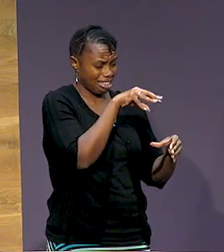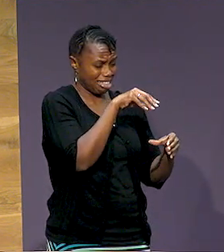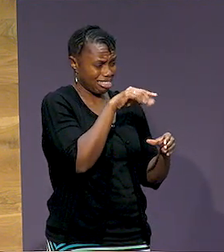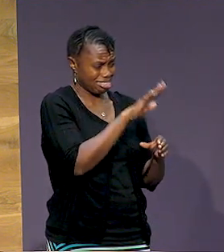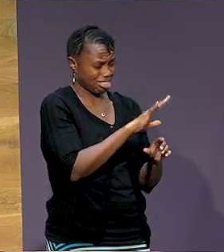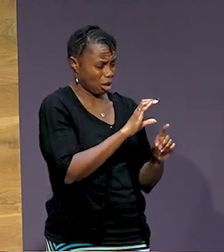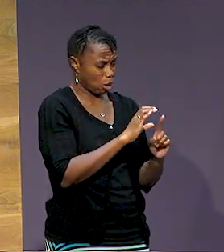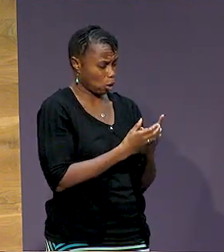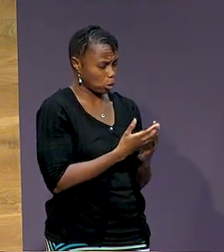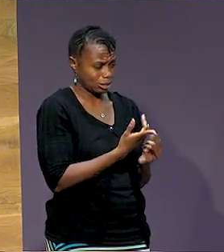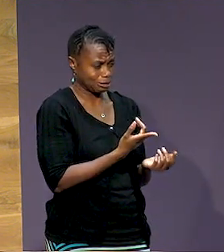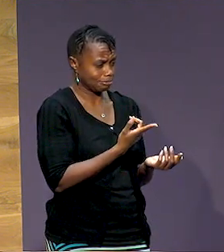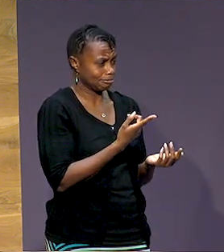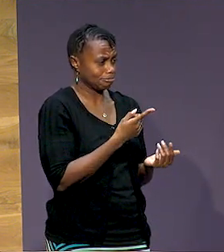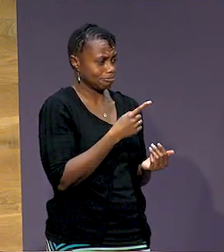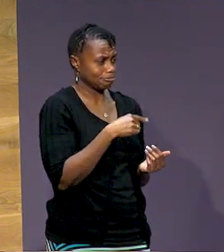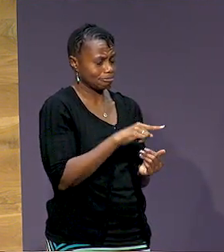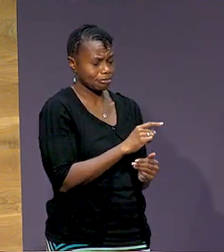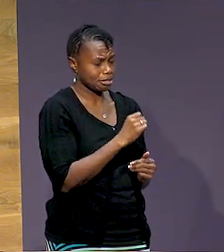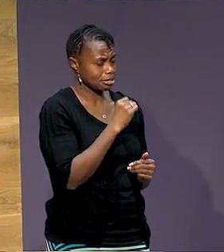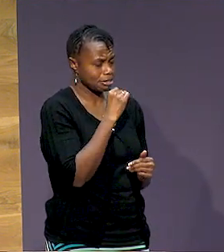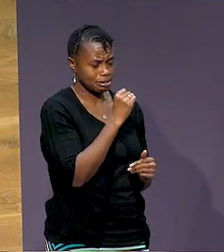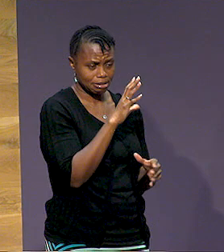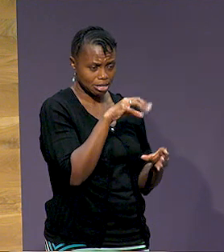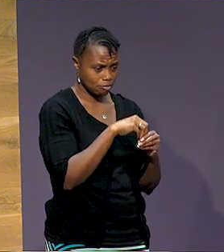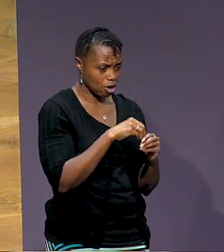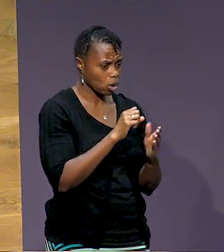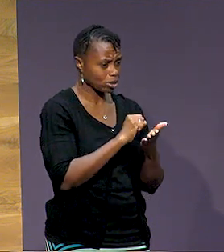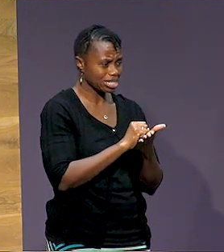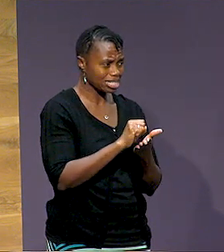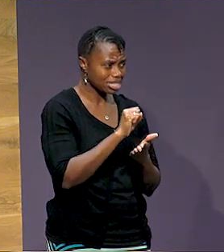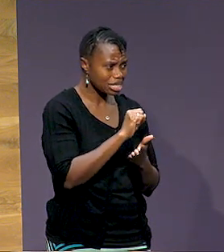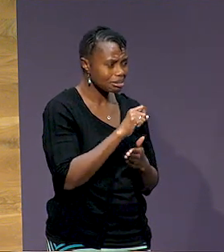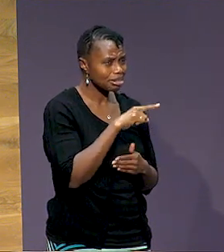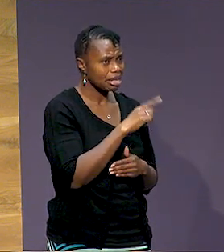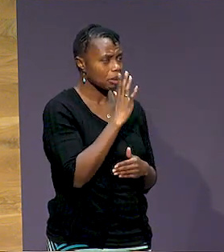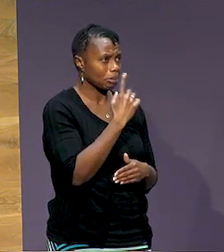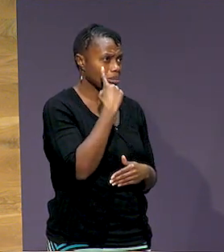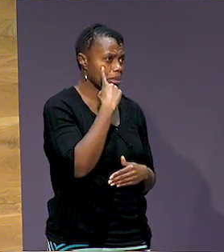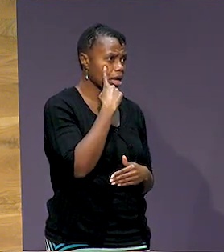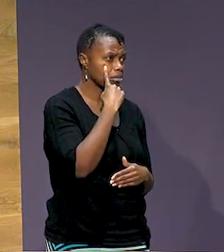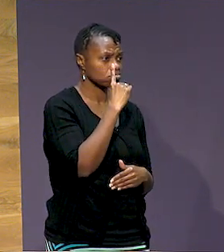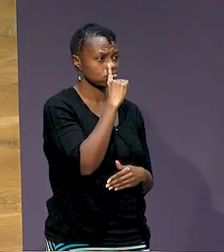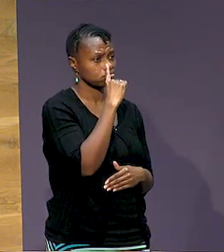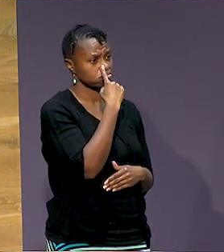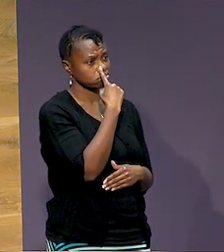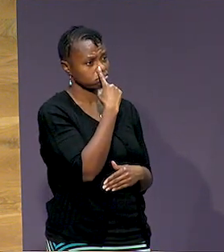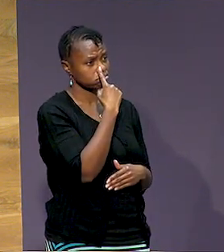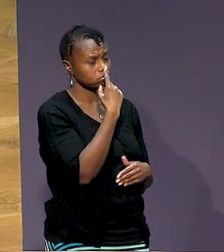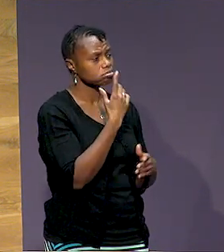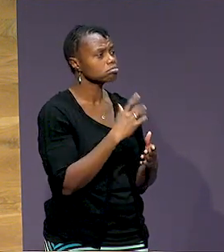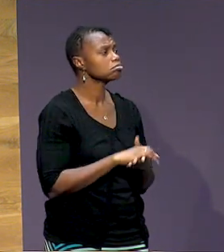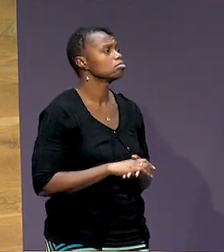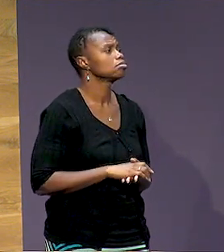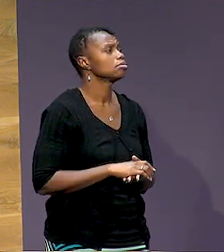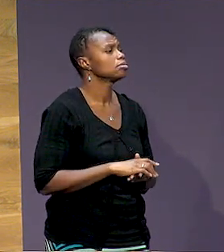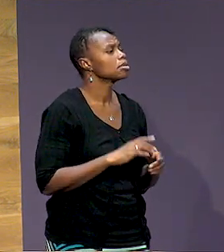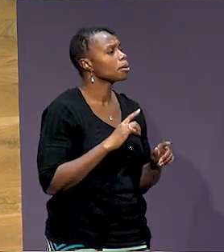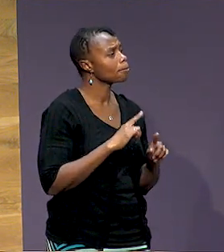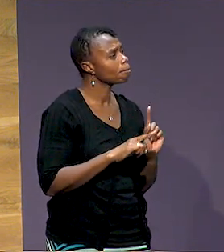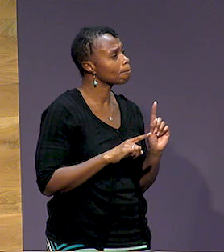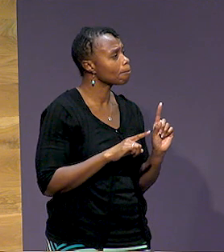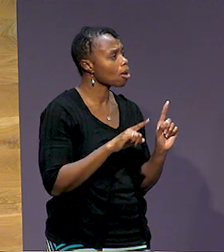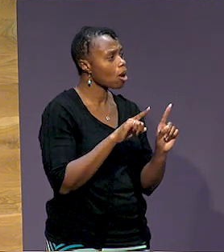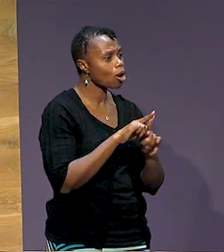has nothing to do with seminary circles, it can find a little boring, maybe. But I really like